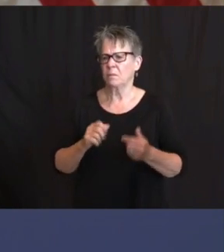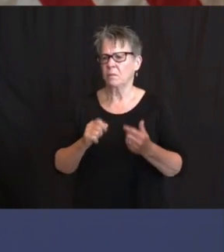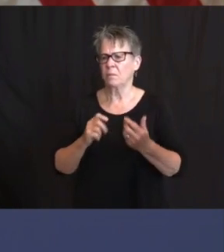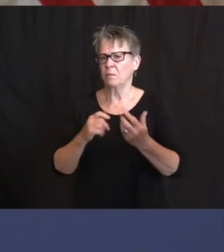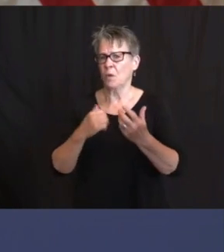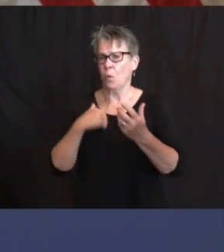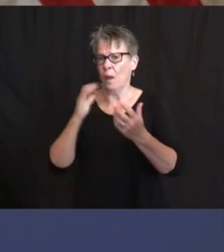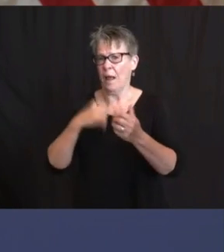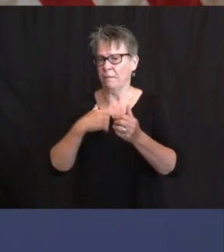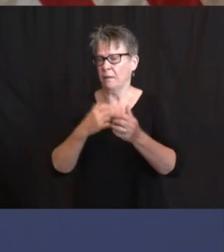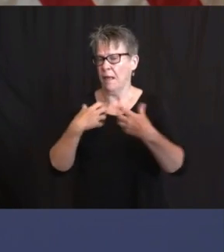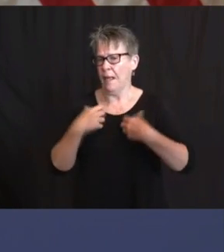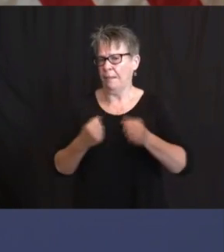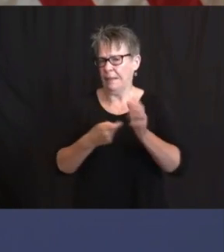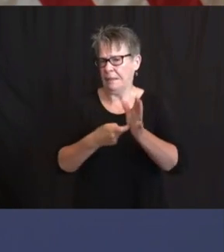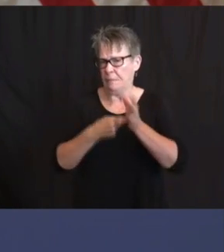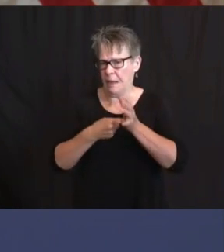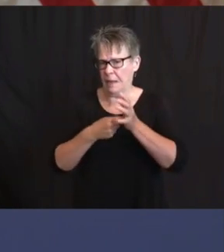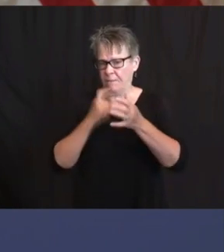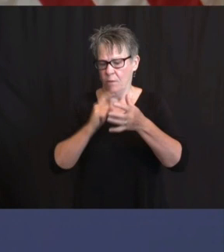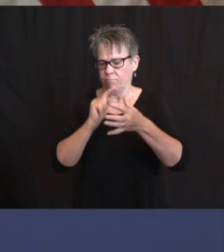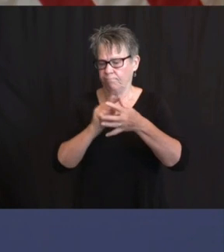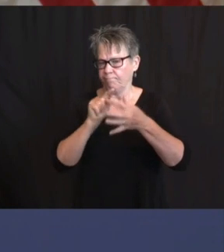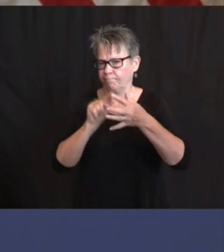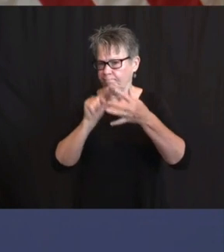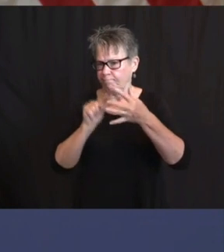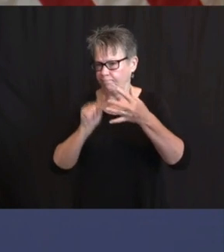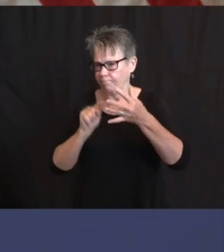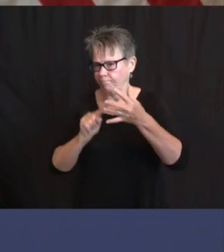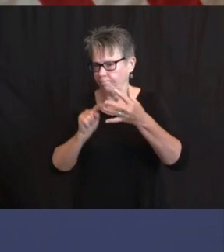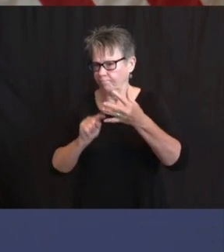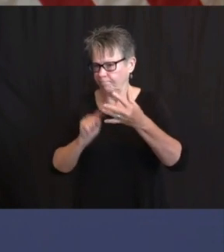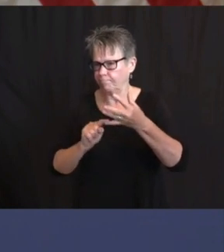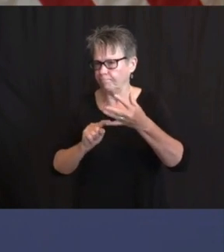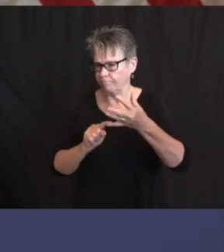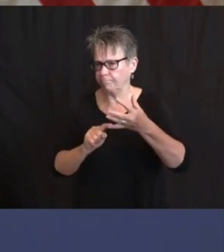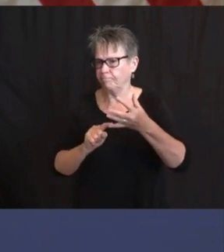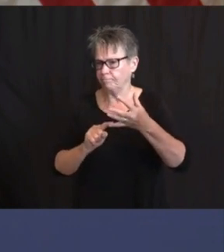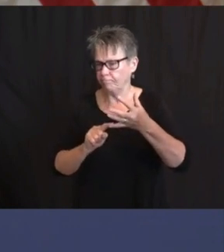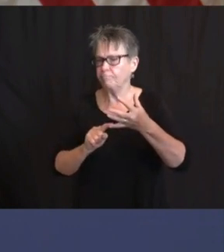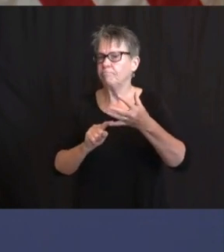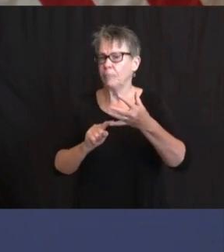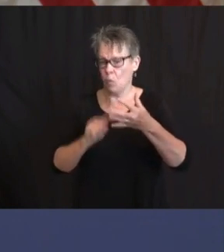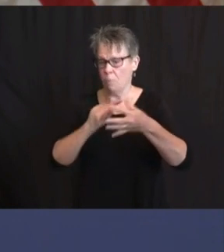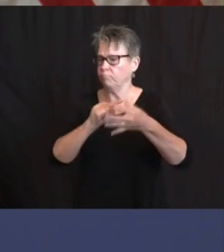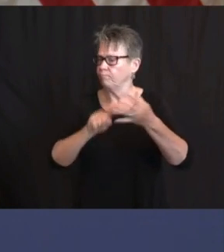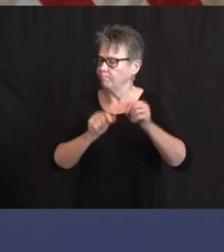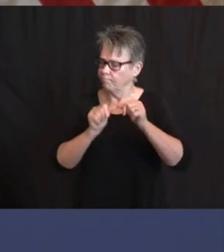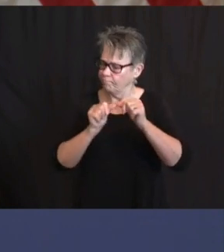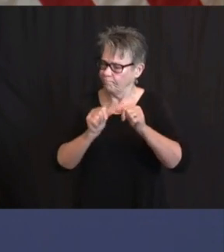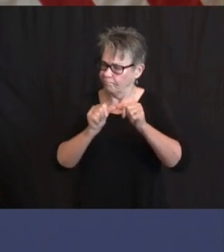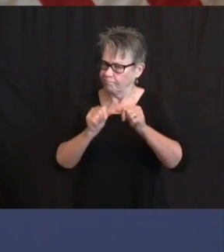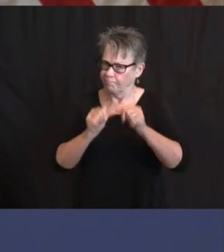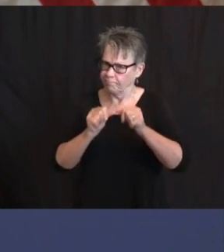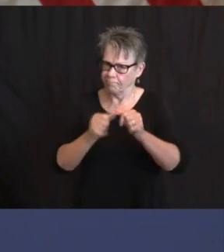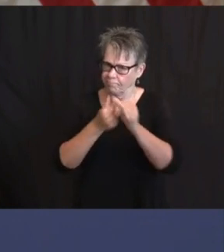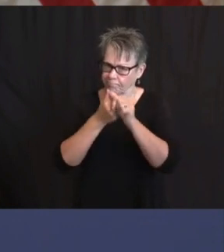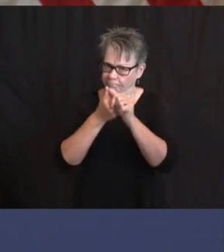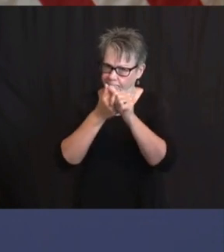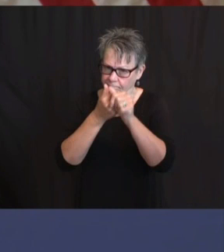normal. But there are also these recommendations that can be adapted to fit an institutional community's